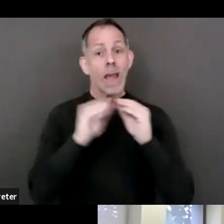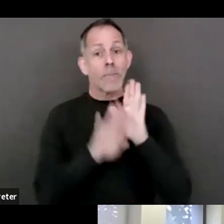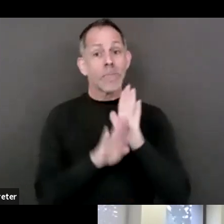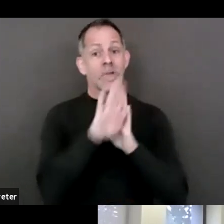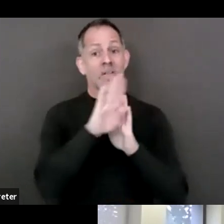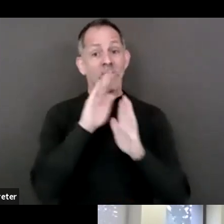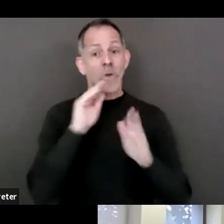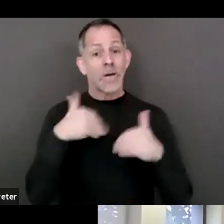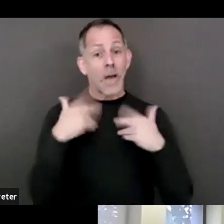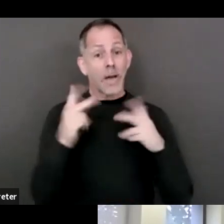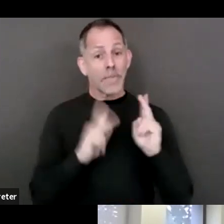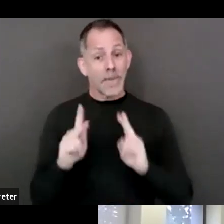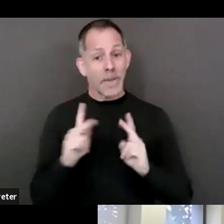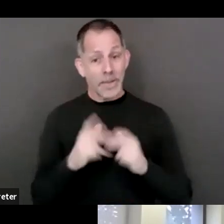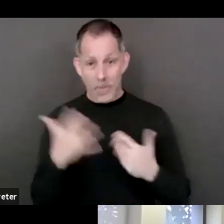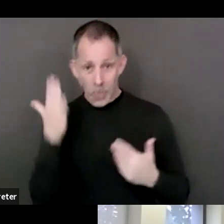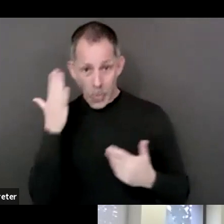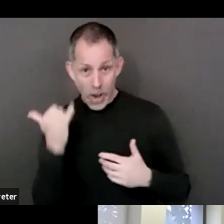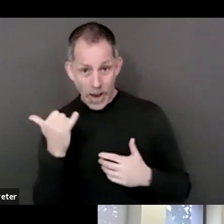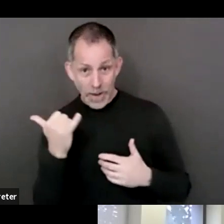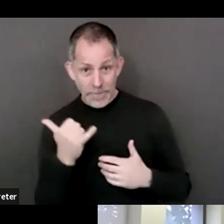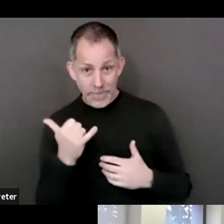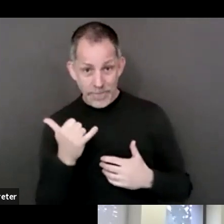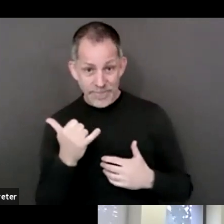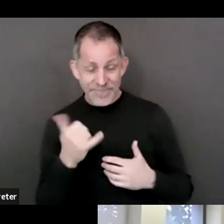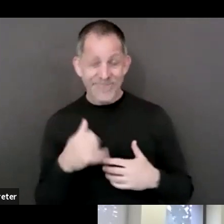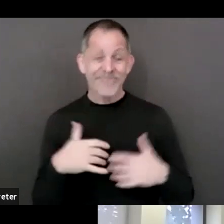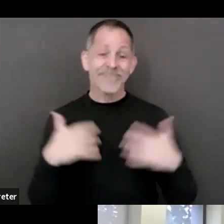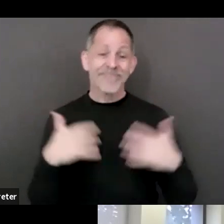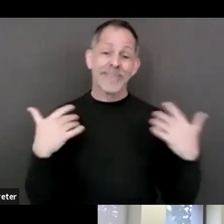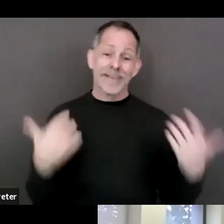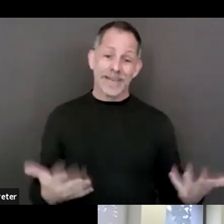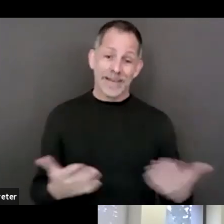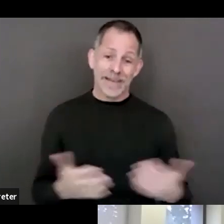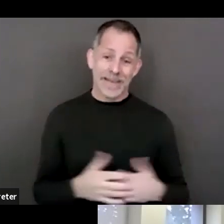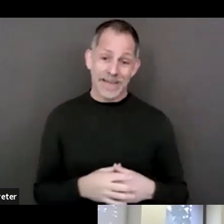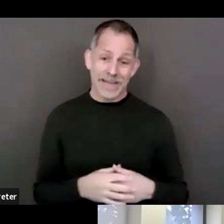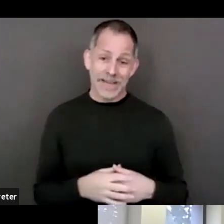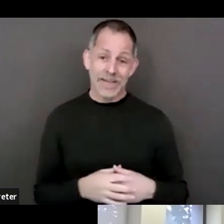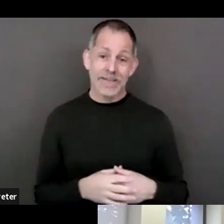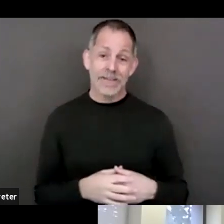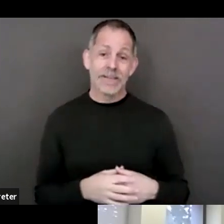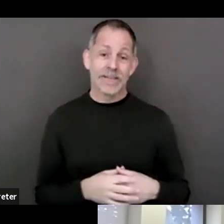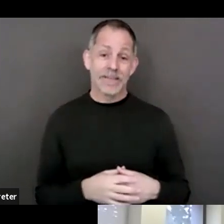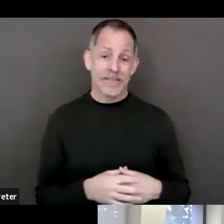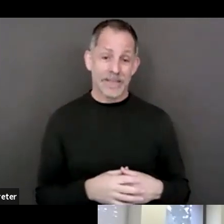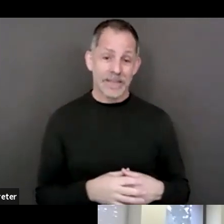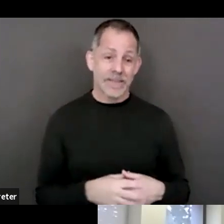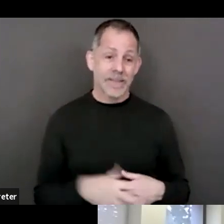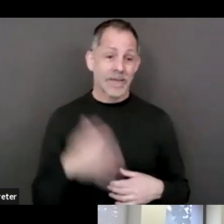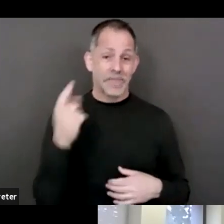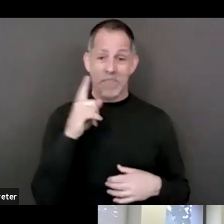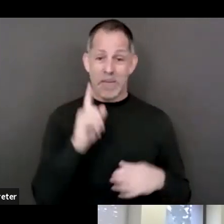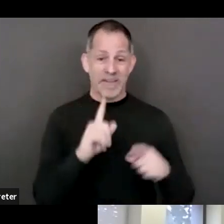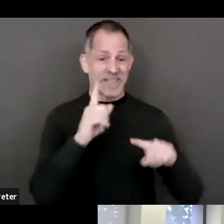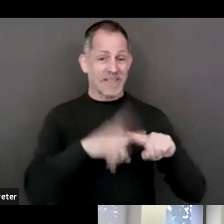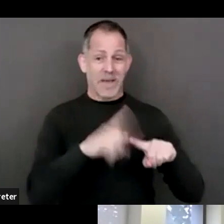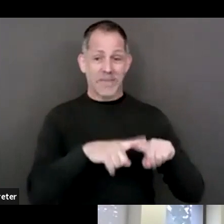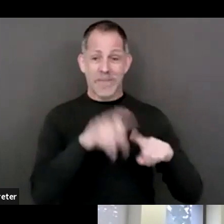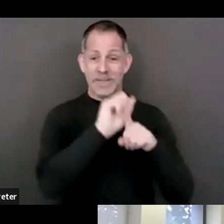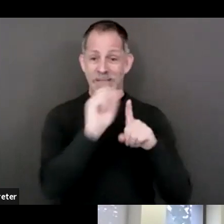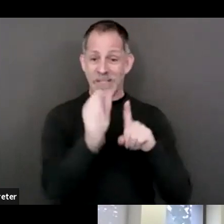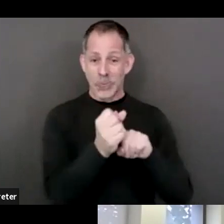the numerator, the number of severe cases, but that's really driven by the denominator, which is